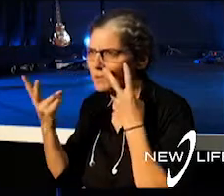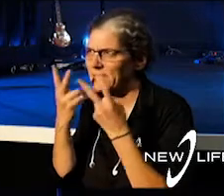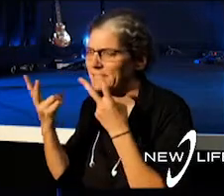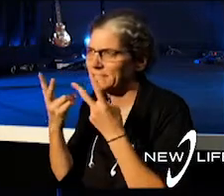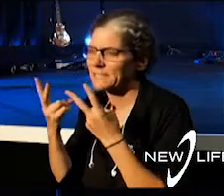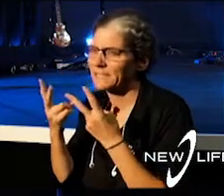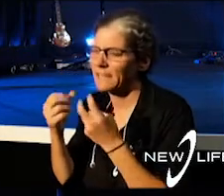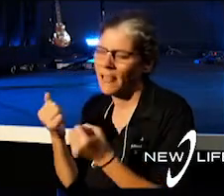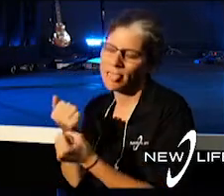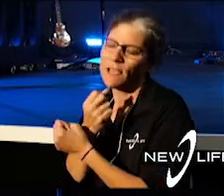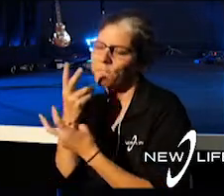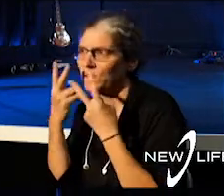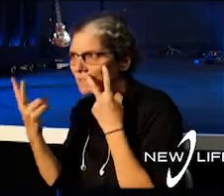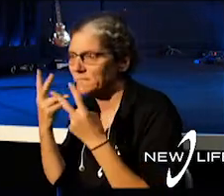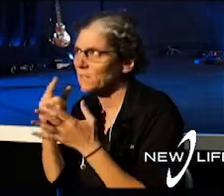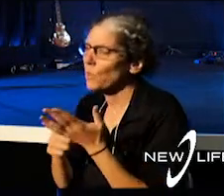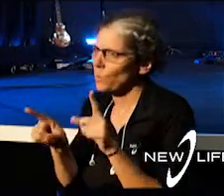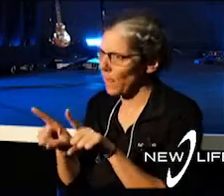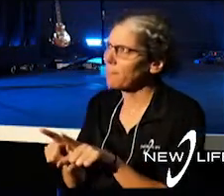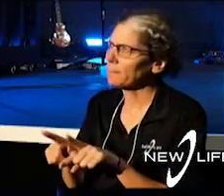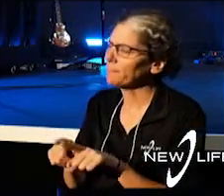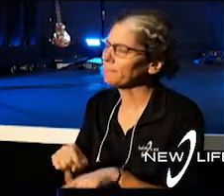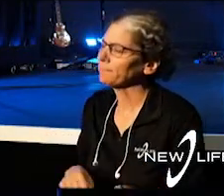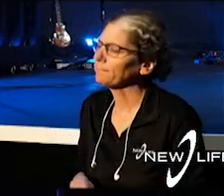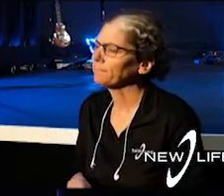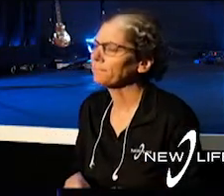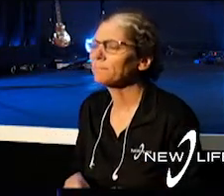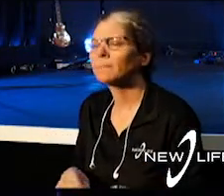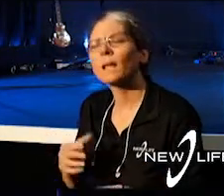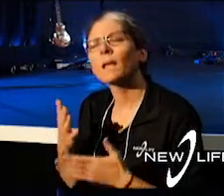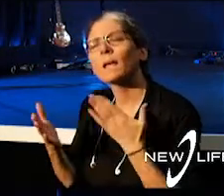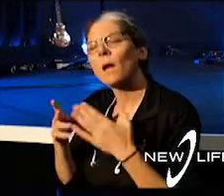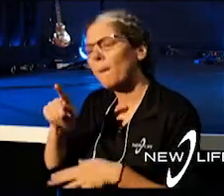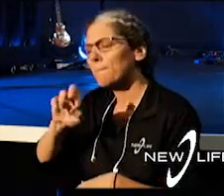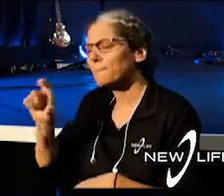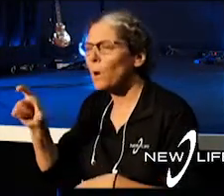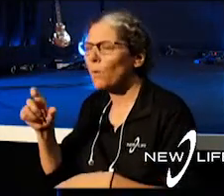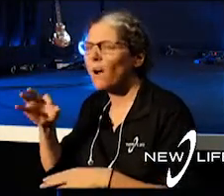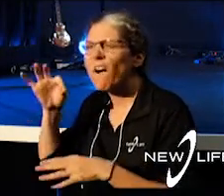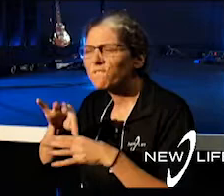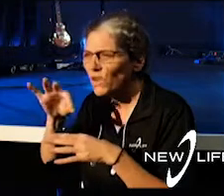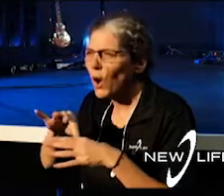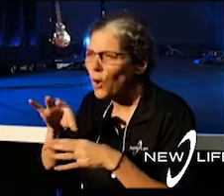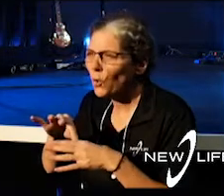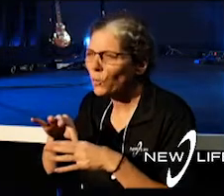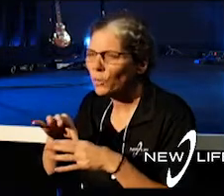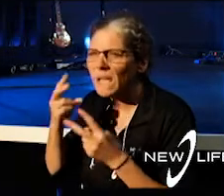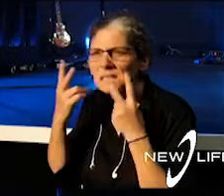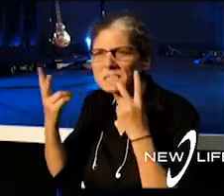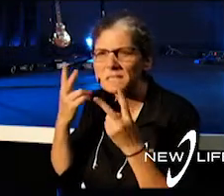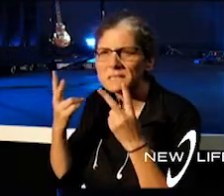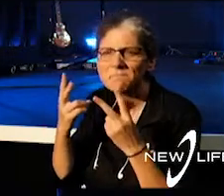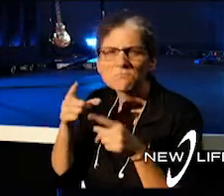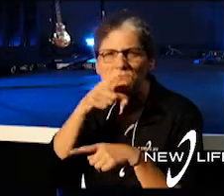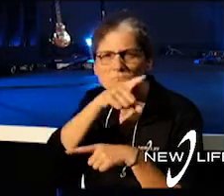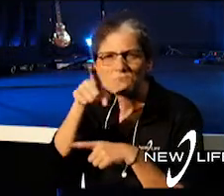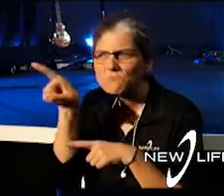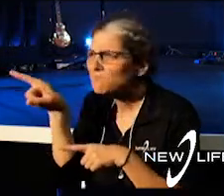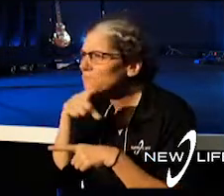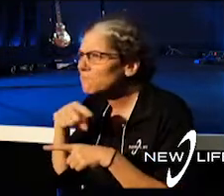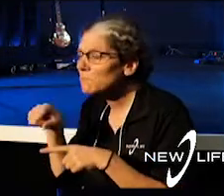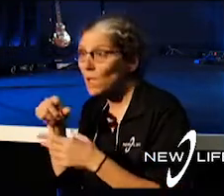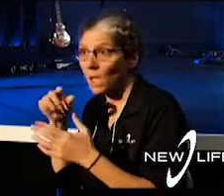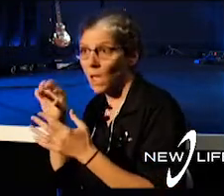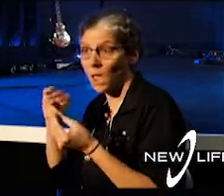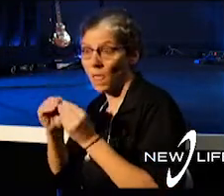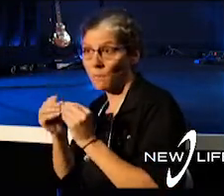there, and I'd love for you to follow along. But if I took a poll of every single person in this room and every single person on the live stream and asked, what's the